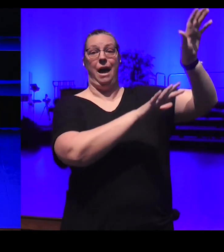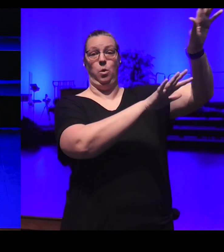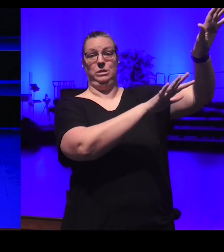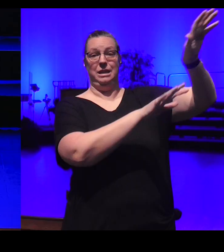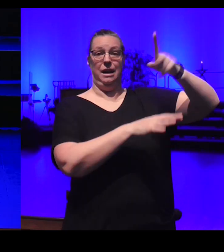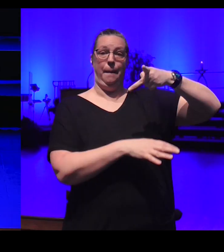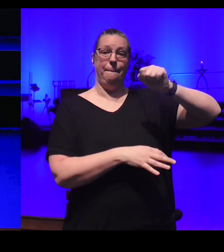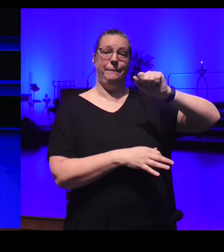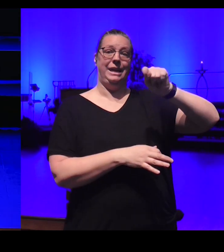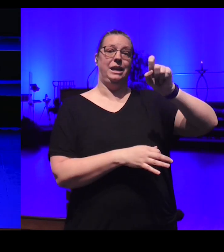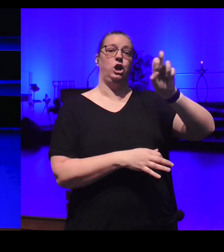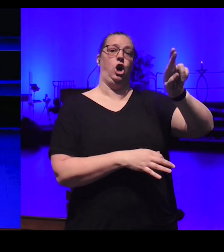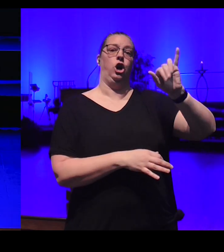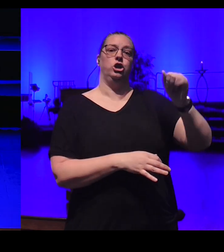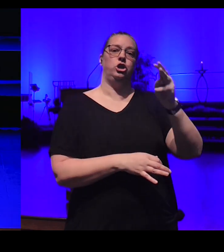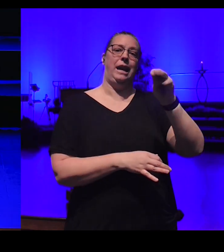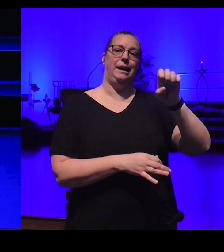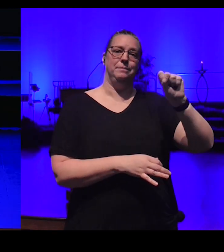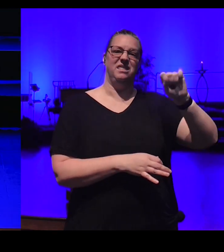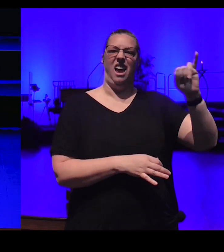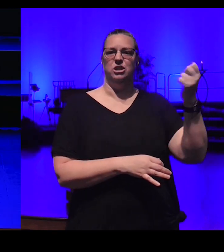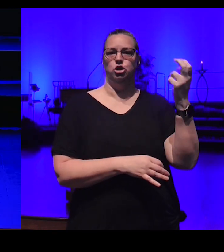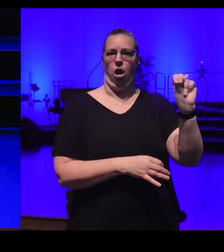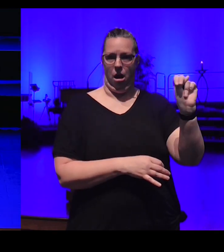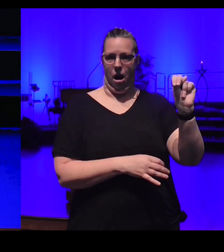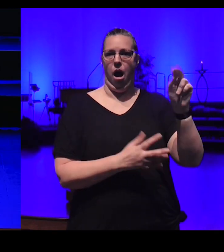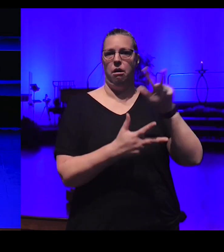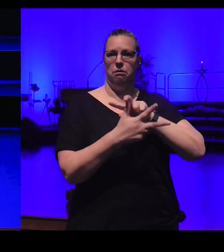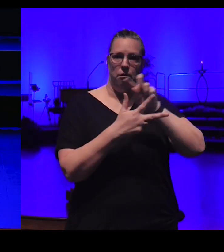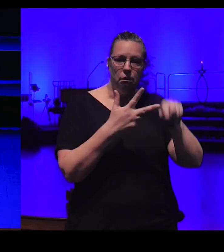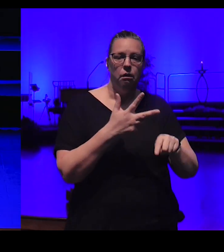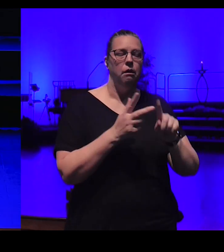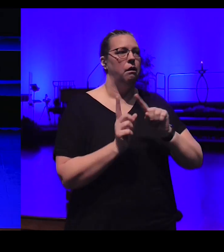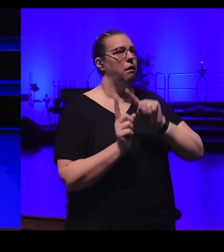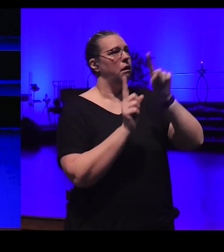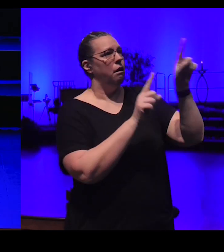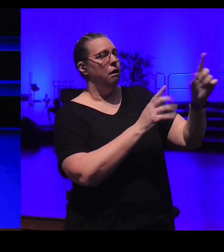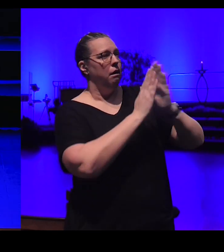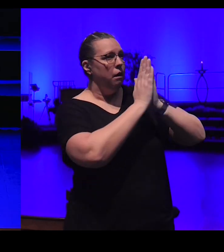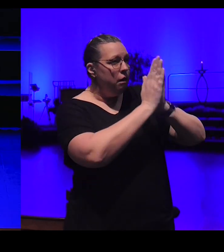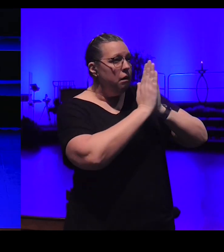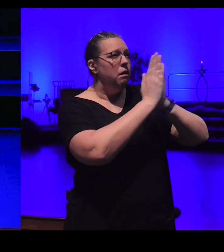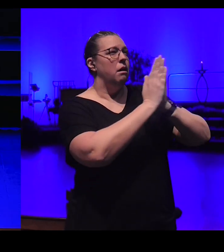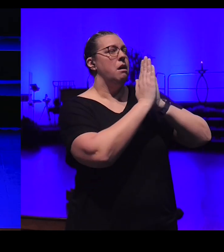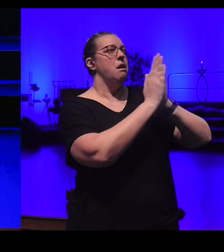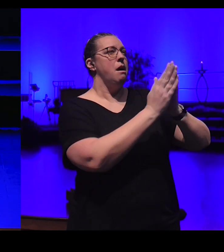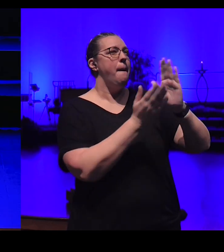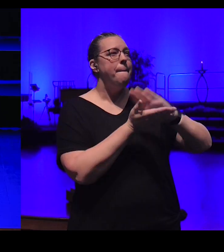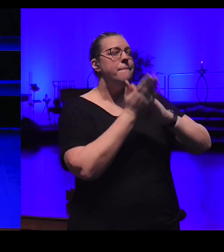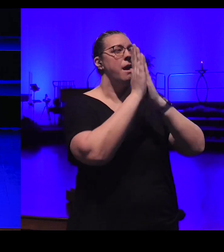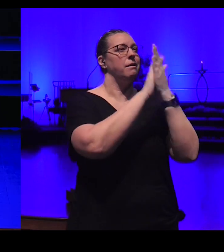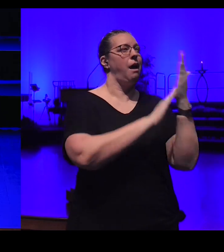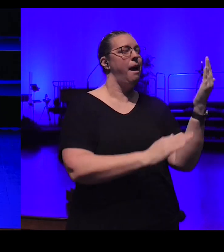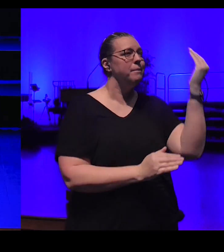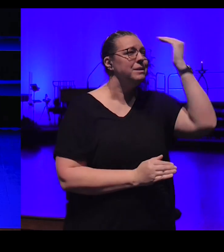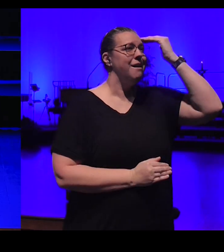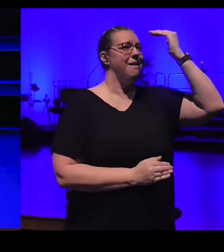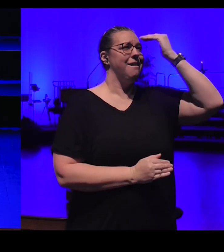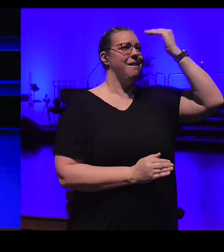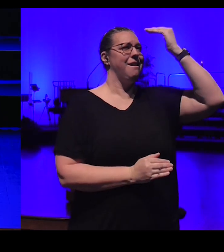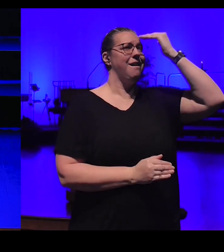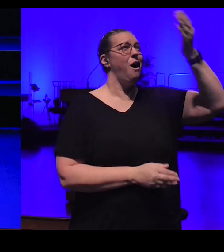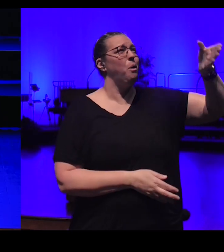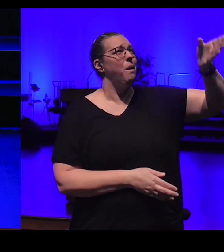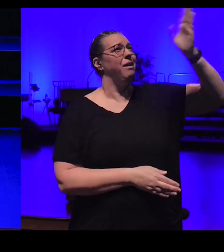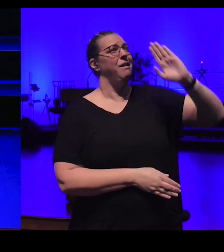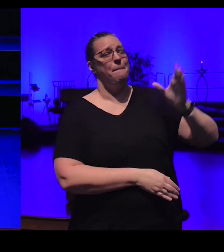and James and John, and he enters this elevated state of awareness, becomes electrified with divine